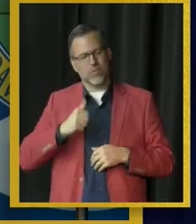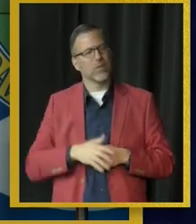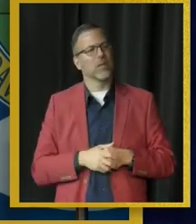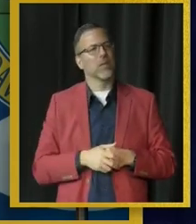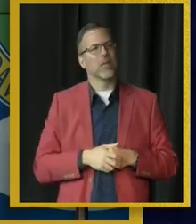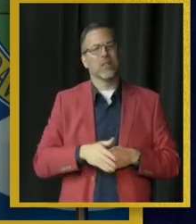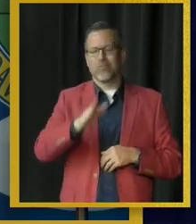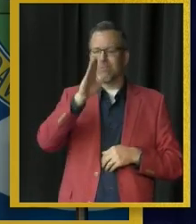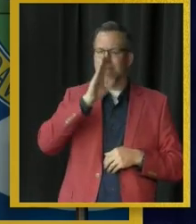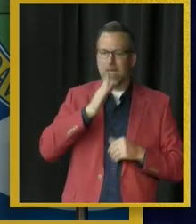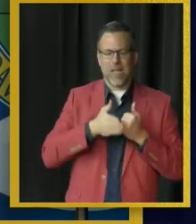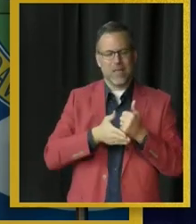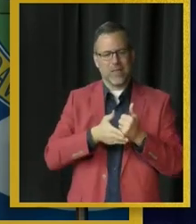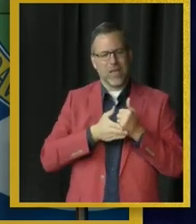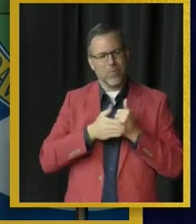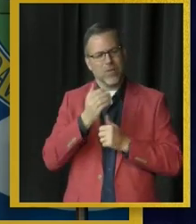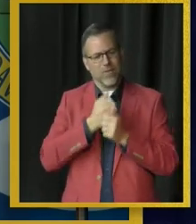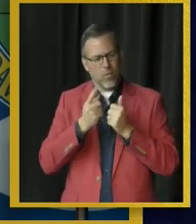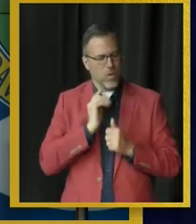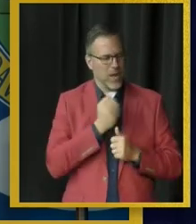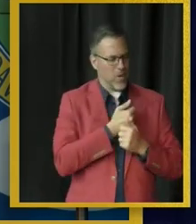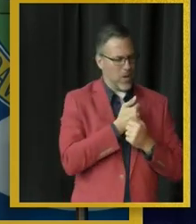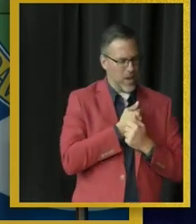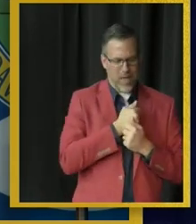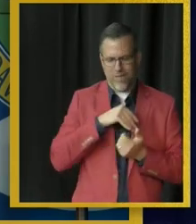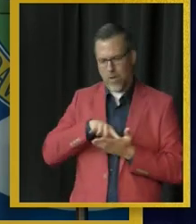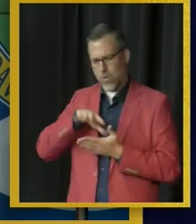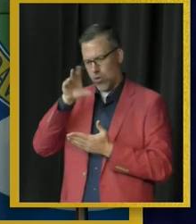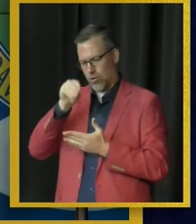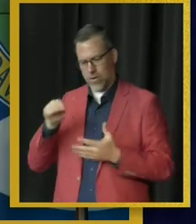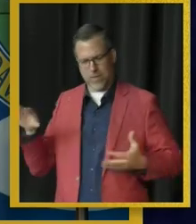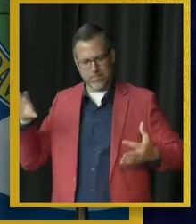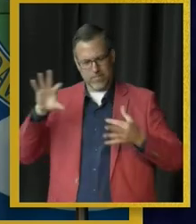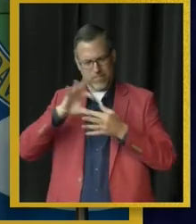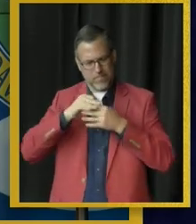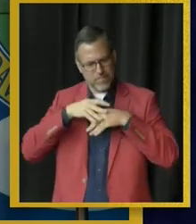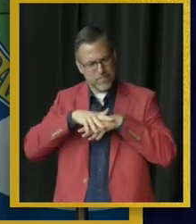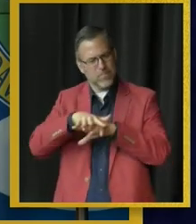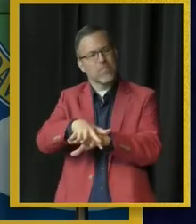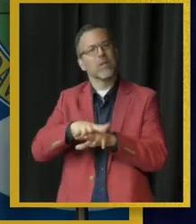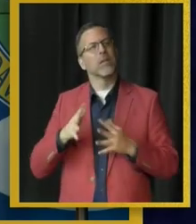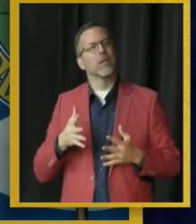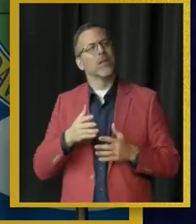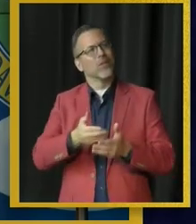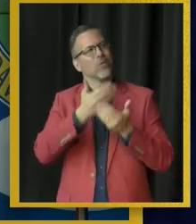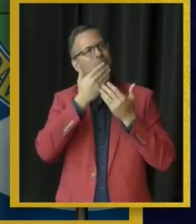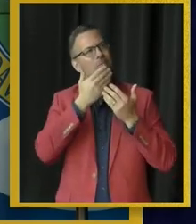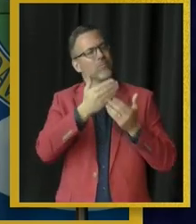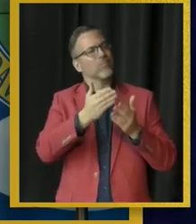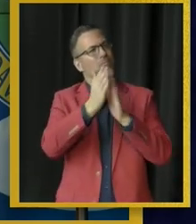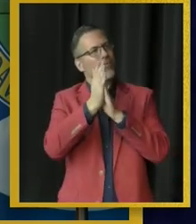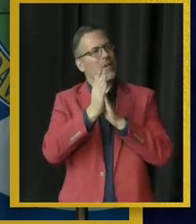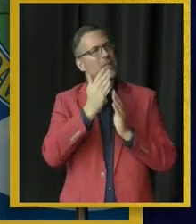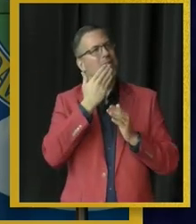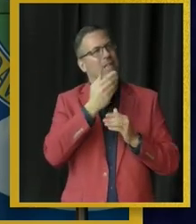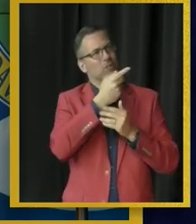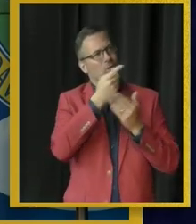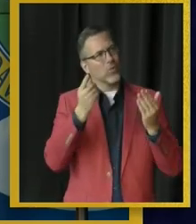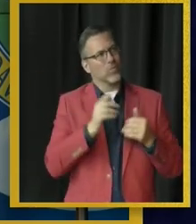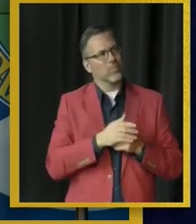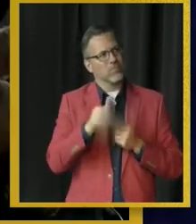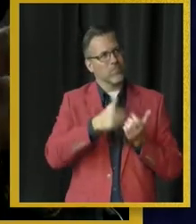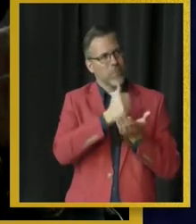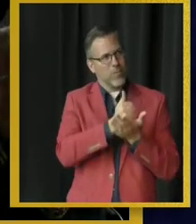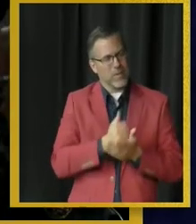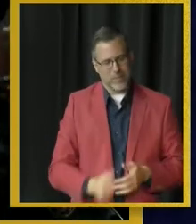till they carve a single course, till they join as one returning, praise and thanks to you, their source.